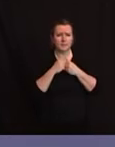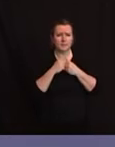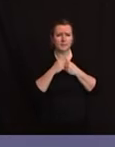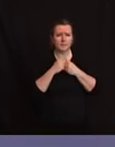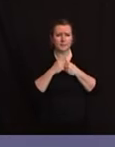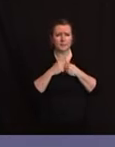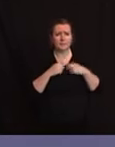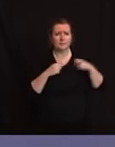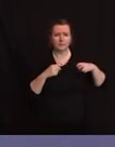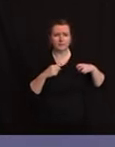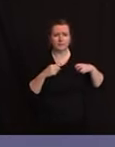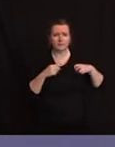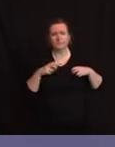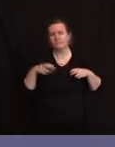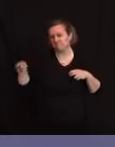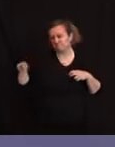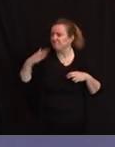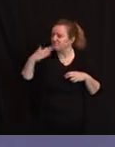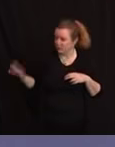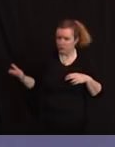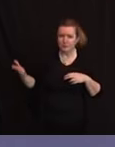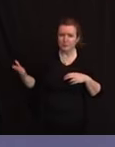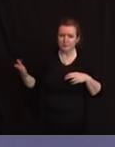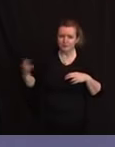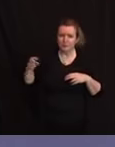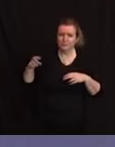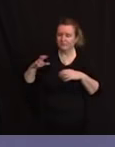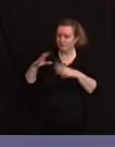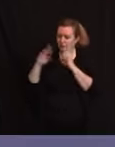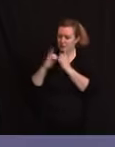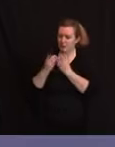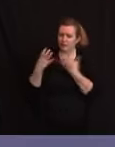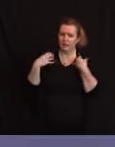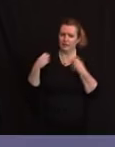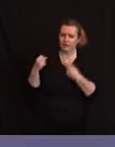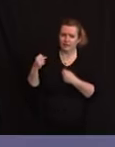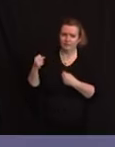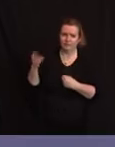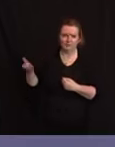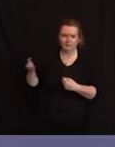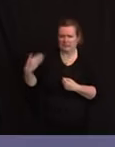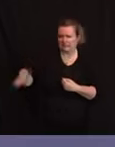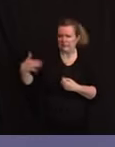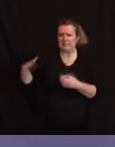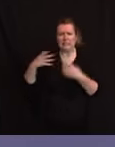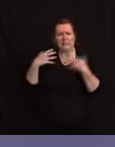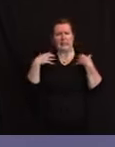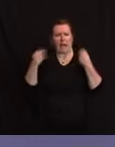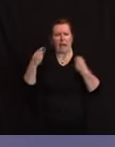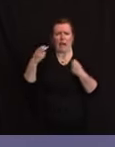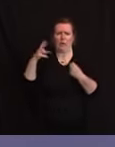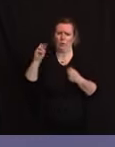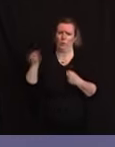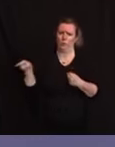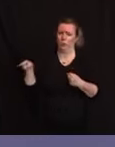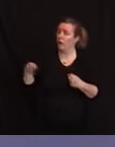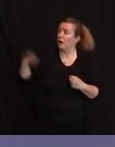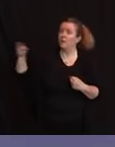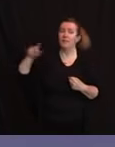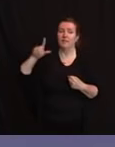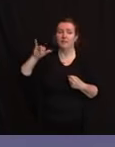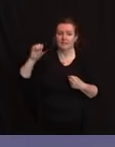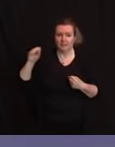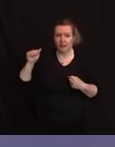of the Department of Health, Judy Persicelli, who's, speaking of heroes, a hero. Dr. Lisa McHugh, thank you so much for being with us. In